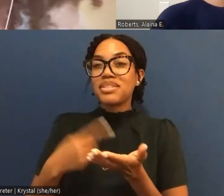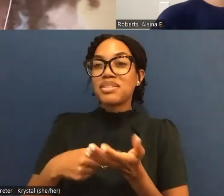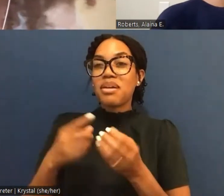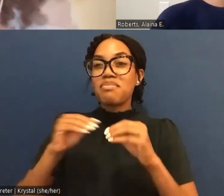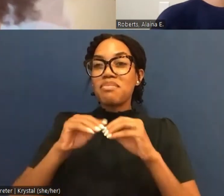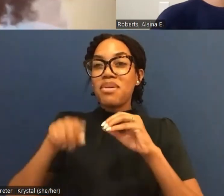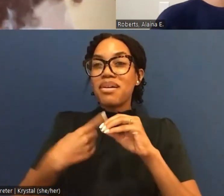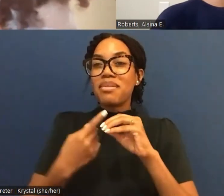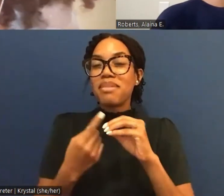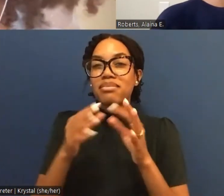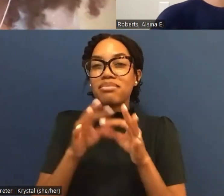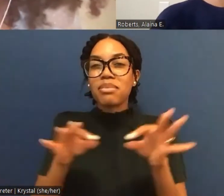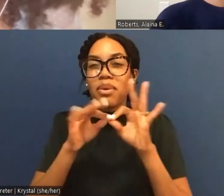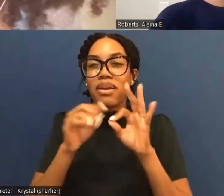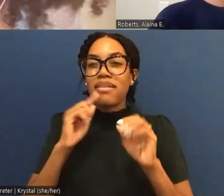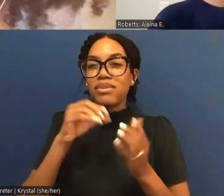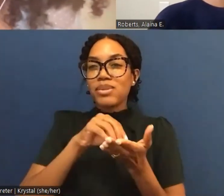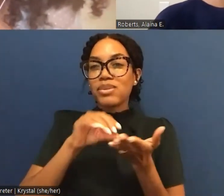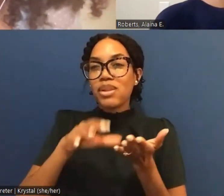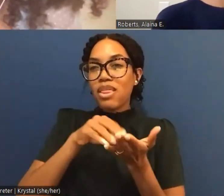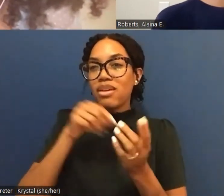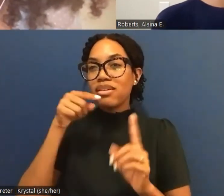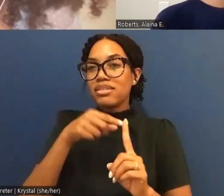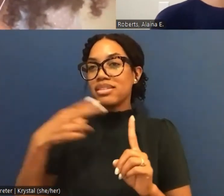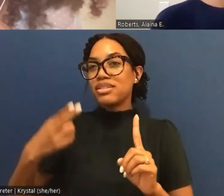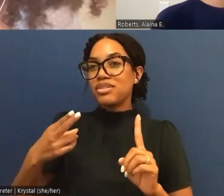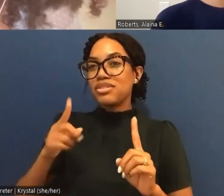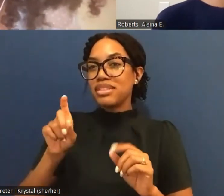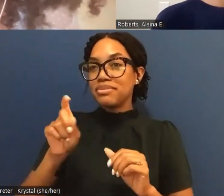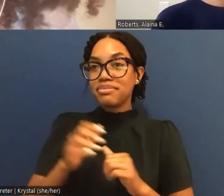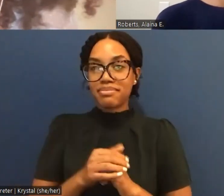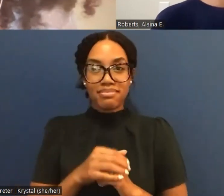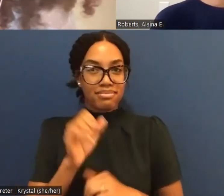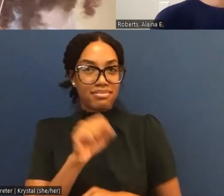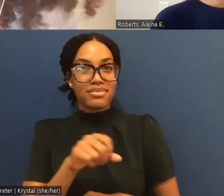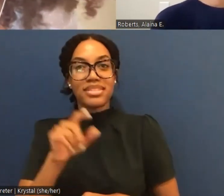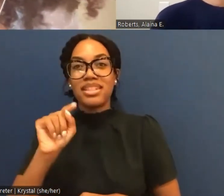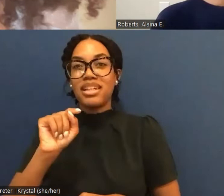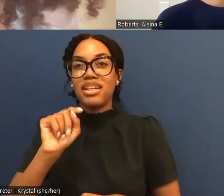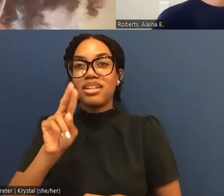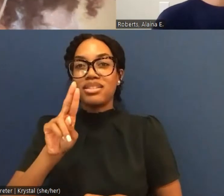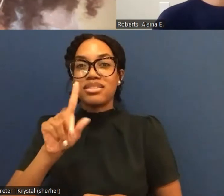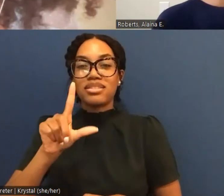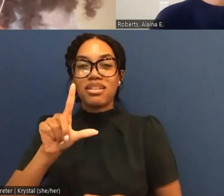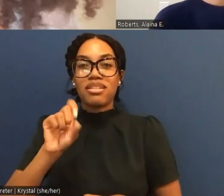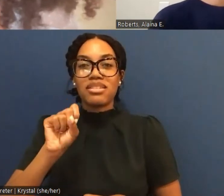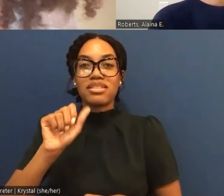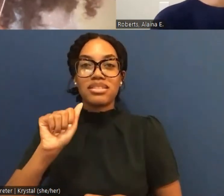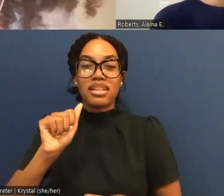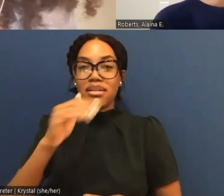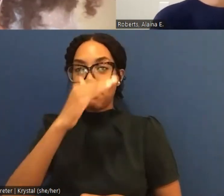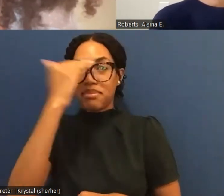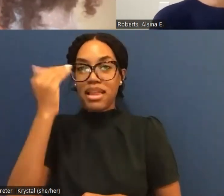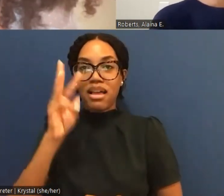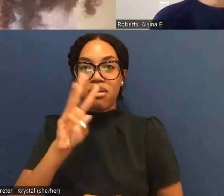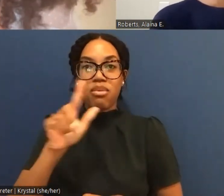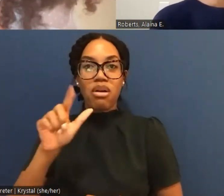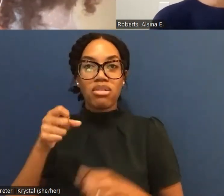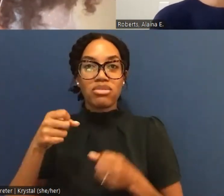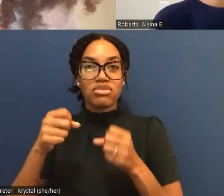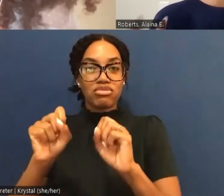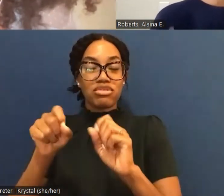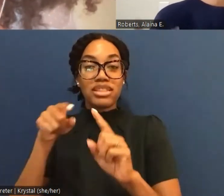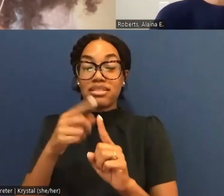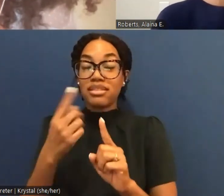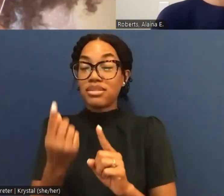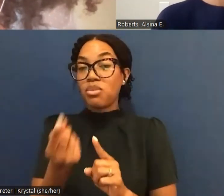students learning this history? So Tulsa's Black Wall Street is another space where Indian freed people mix with African Americans. And so you